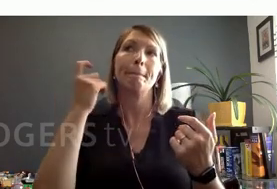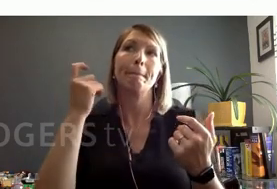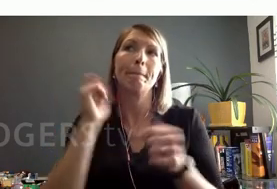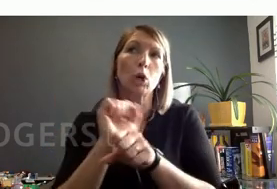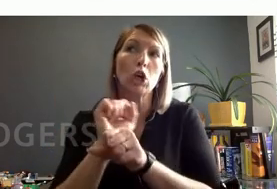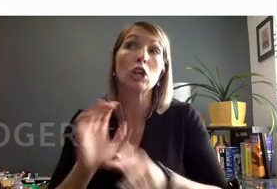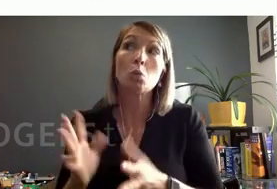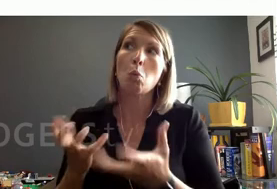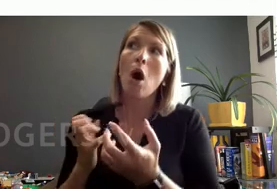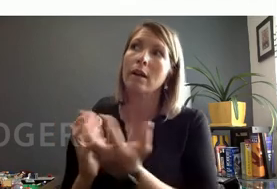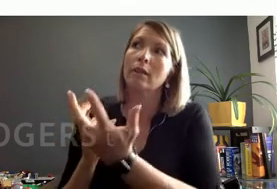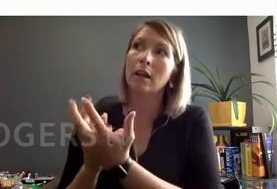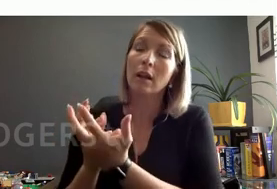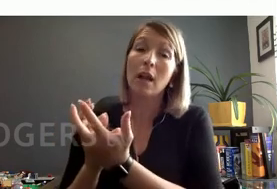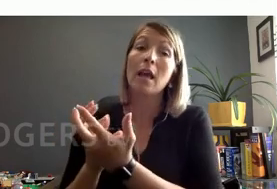employee retention,